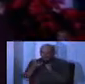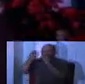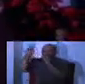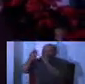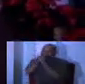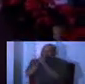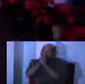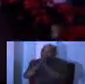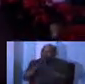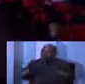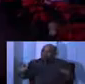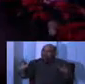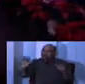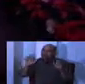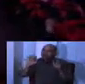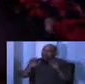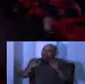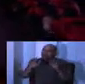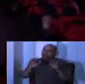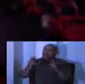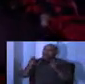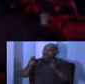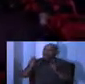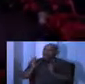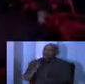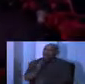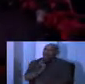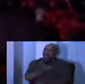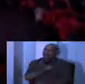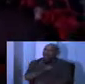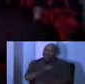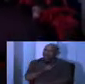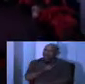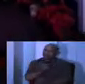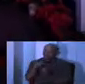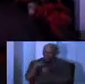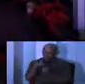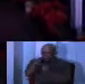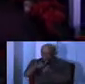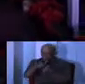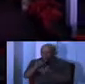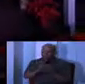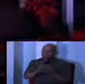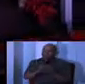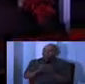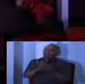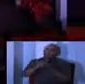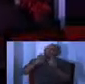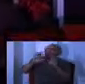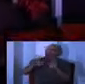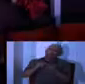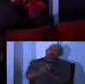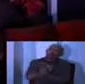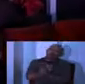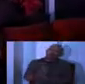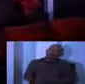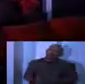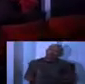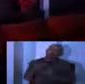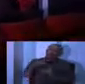us, affording us a moment of grace, reminding us of that great love that lives within